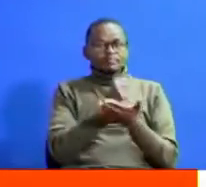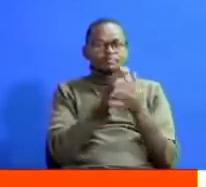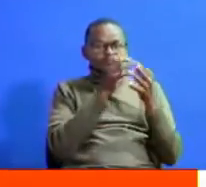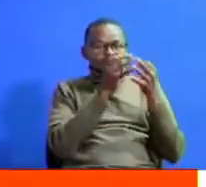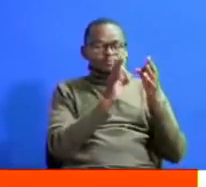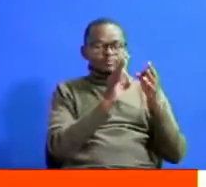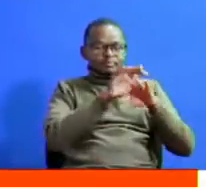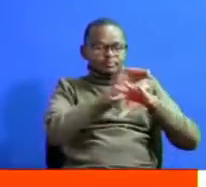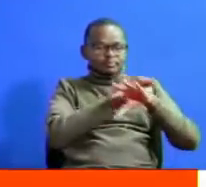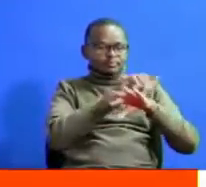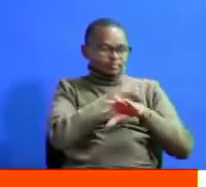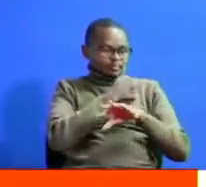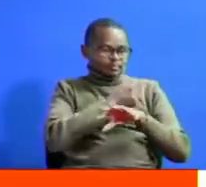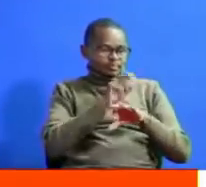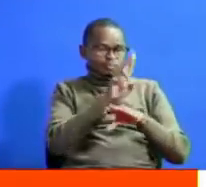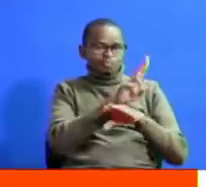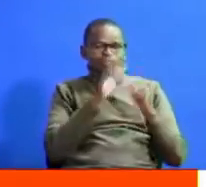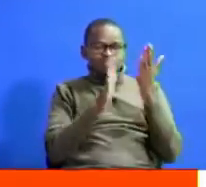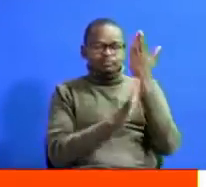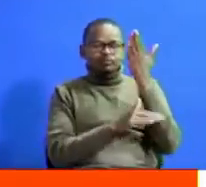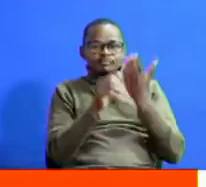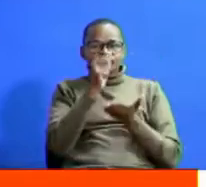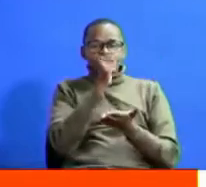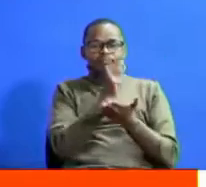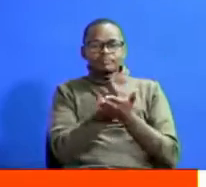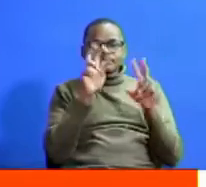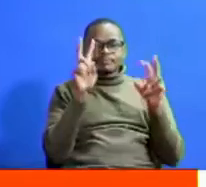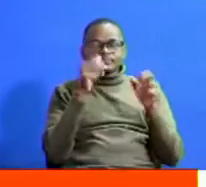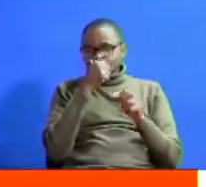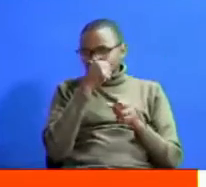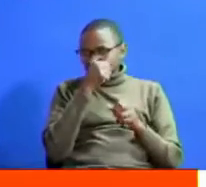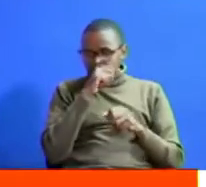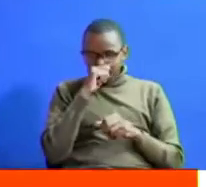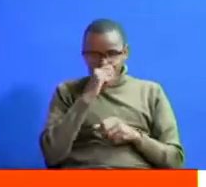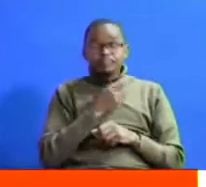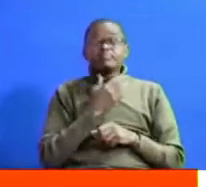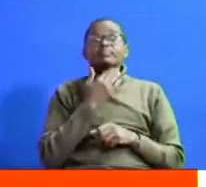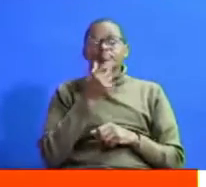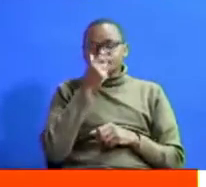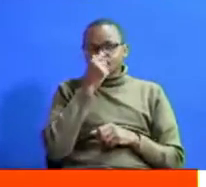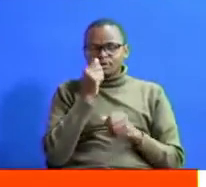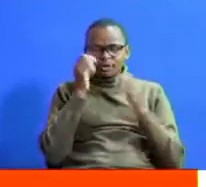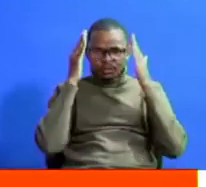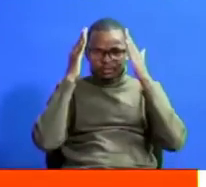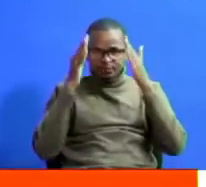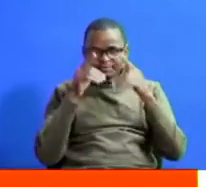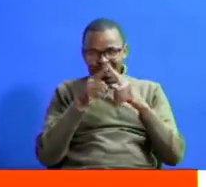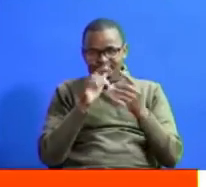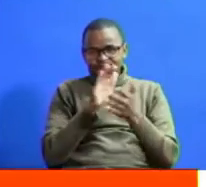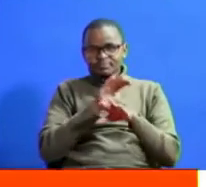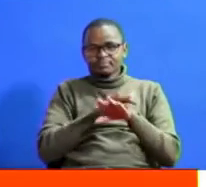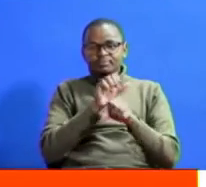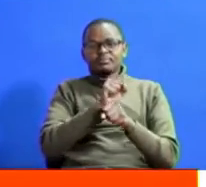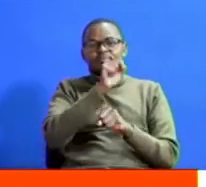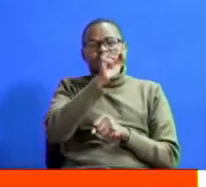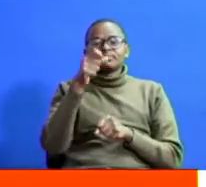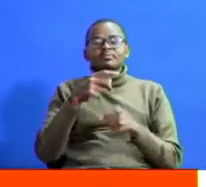are found guilty of abuse of office, and I quote, "I wish to draw your attention to the fact that on 15th